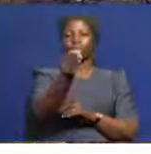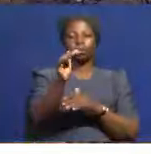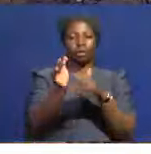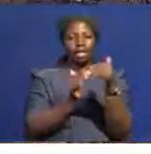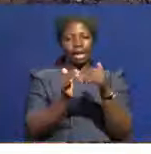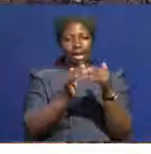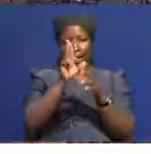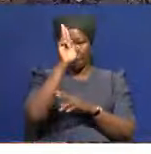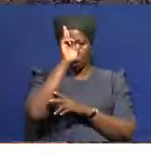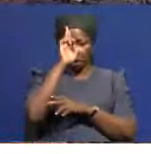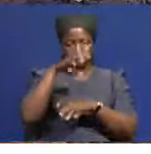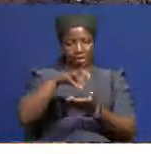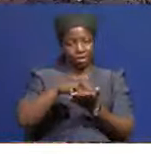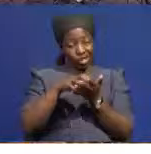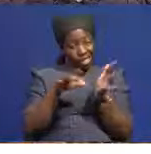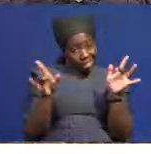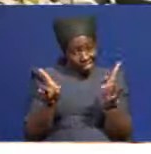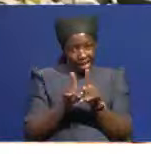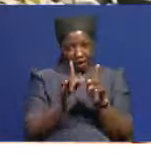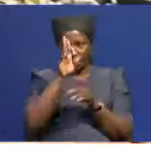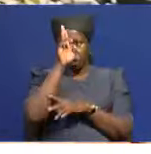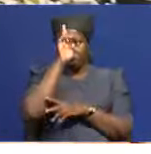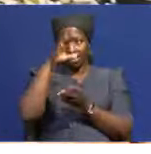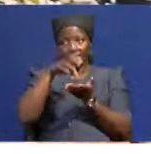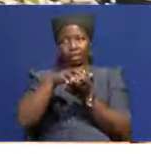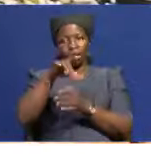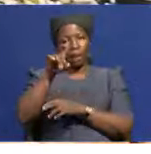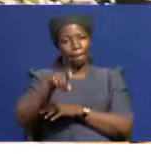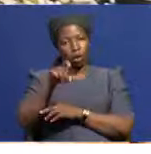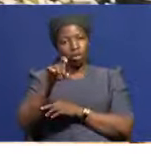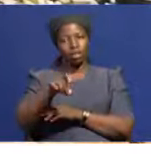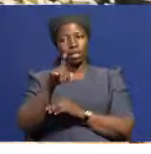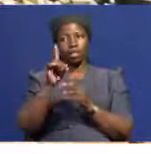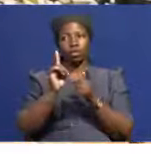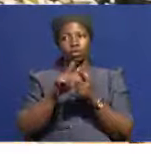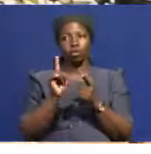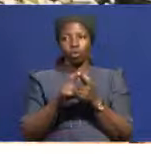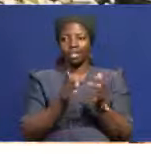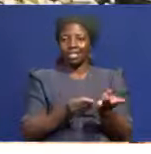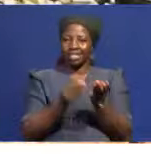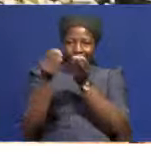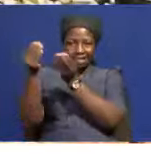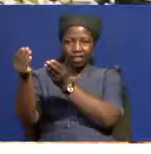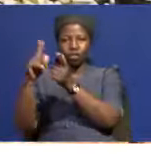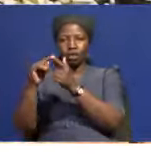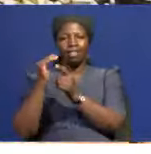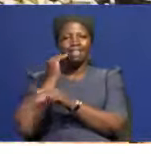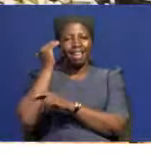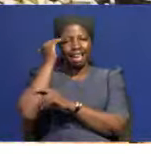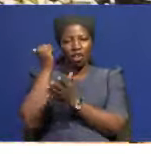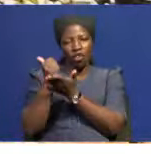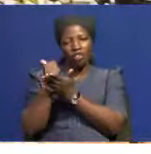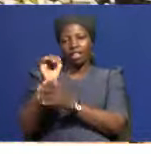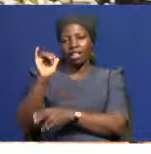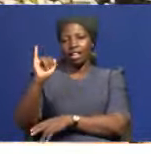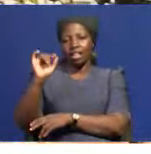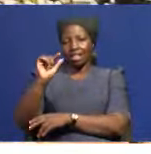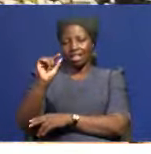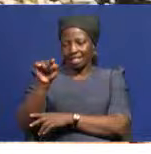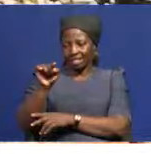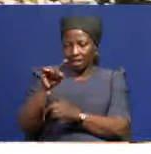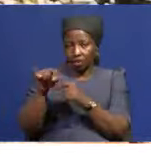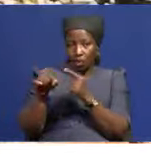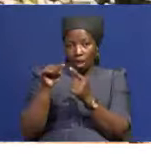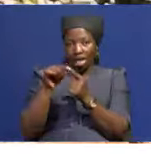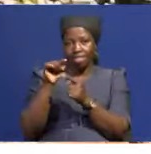station, and the same police station is supposed to relay this thing to the headquarters IG. After that is when these